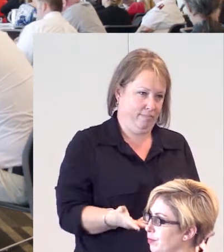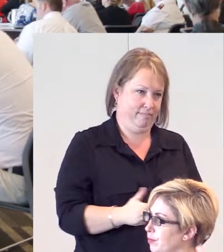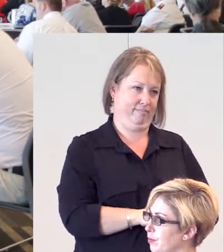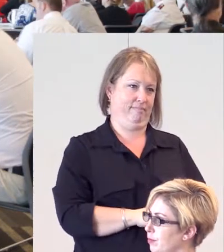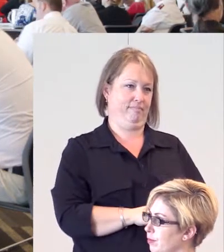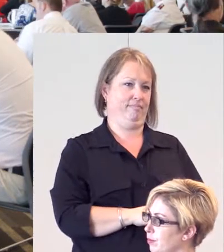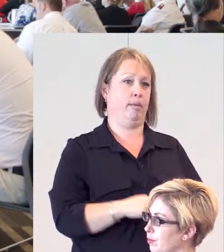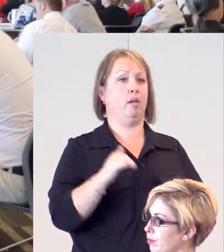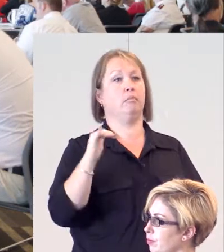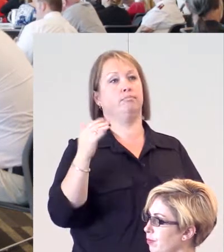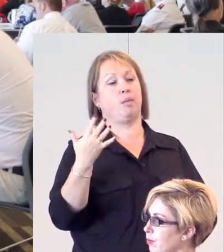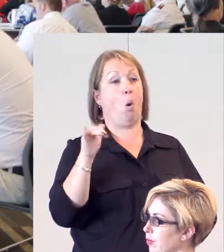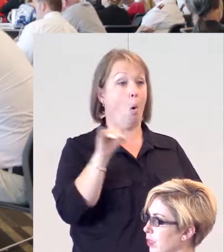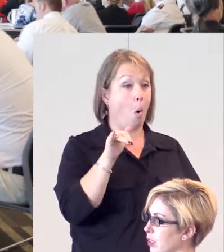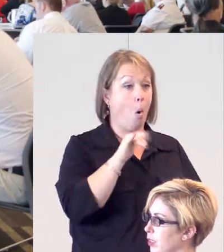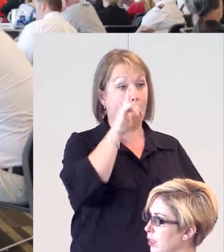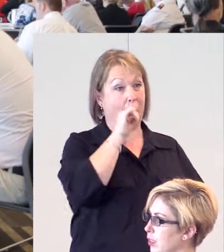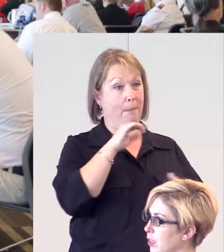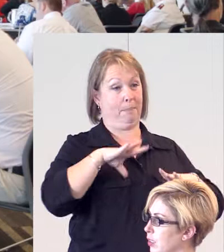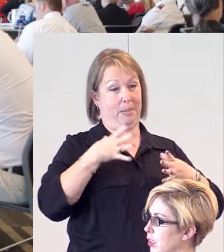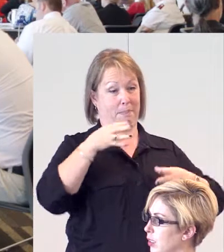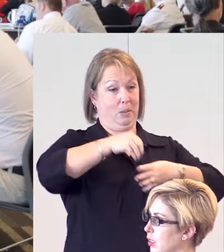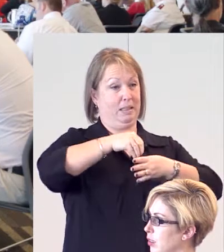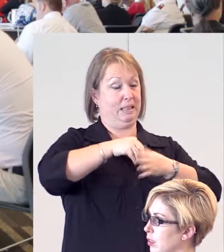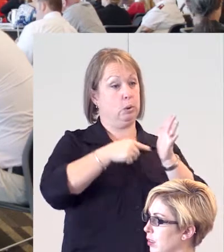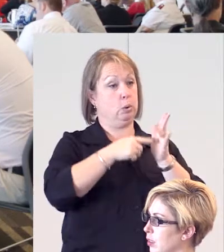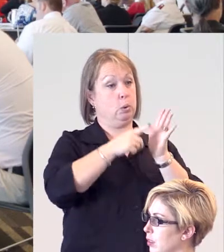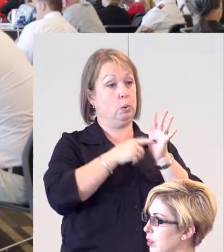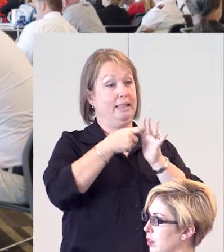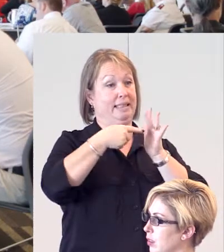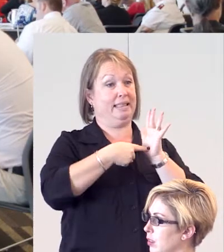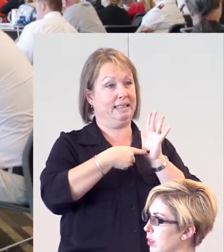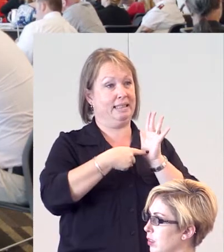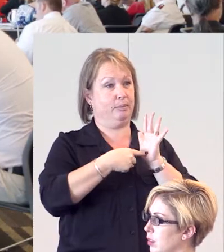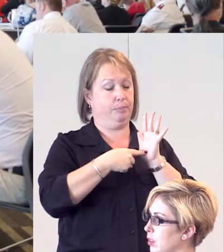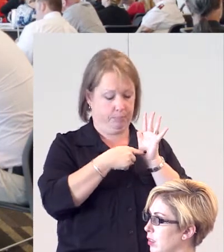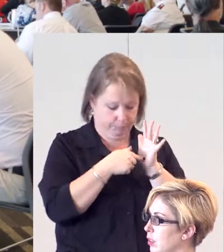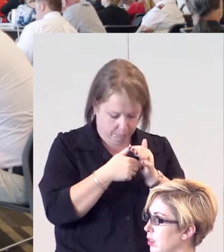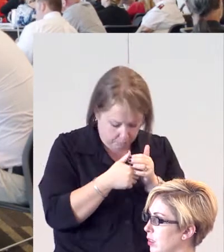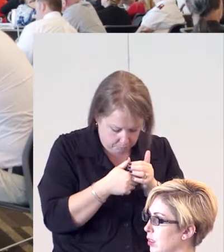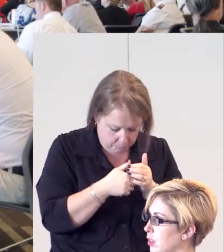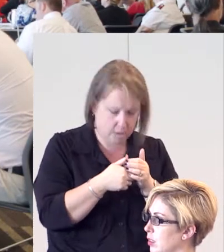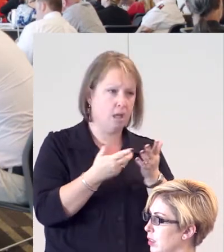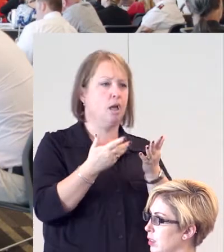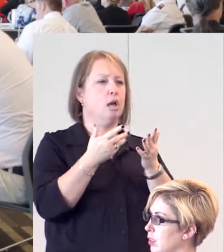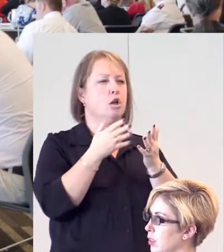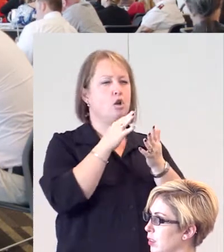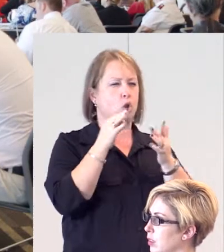Or whether it actually can be built into the toolkit, capturing some of that relatively not too fine-grained, but